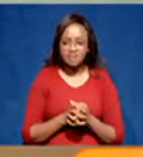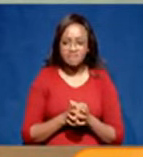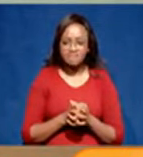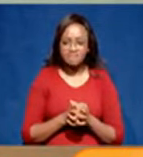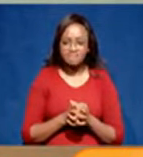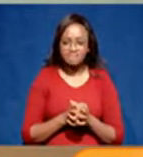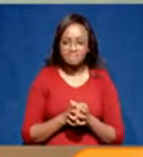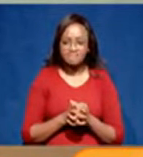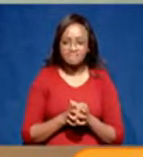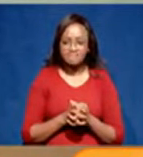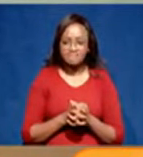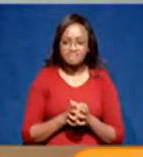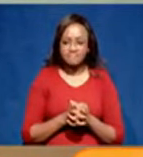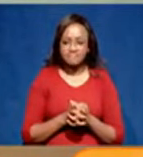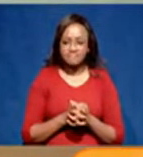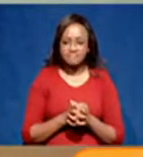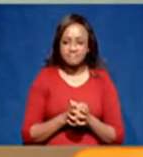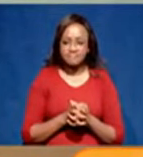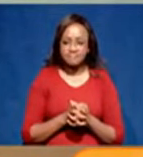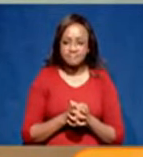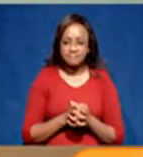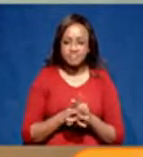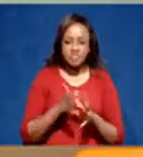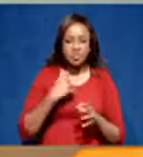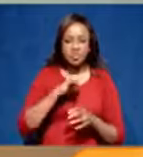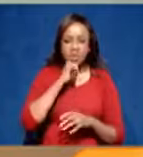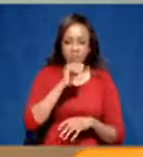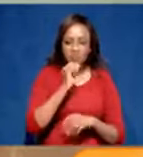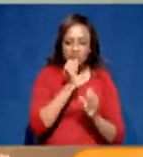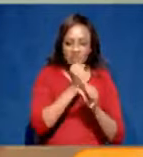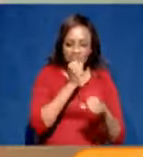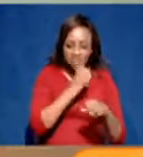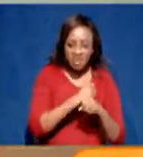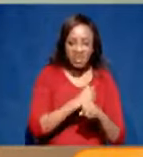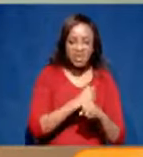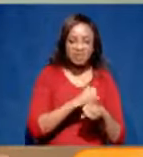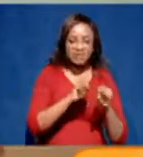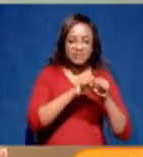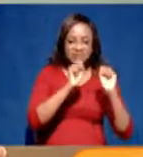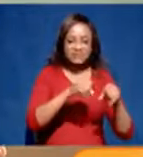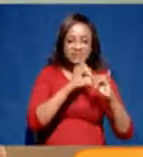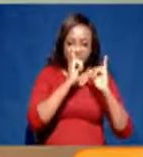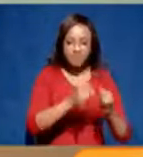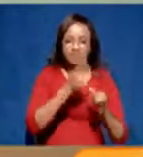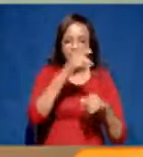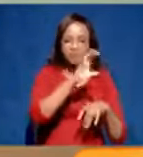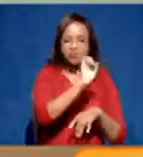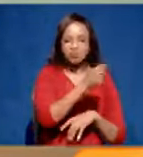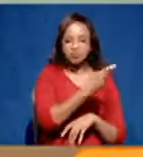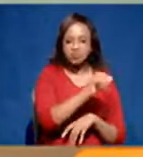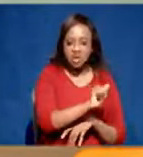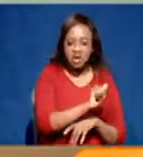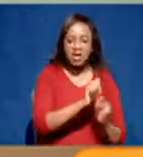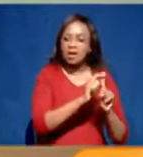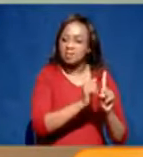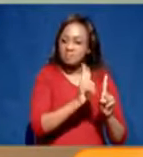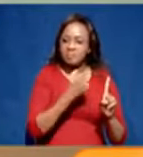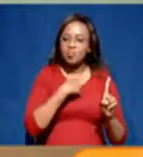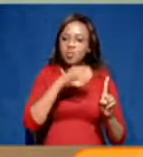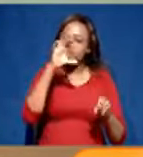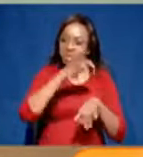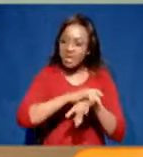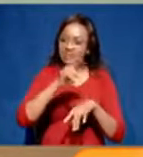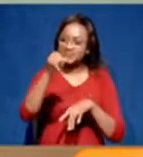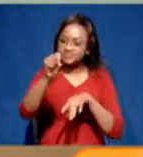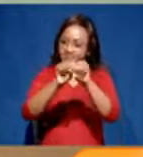are not building a system for SHA. We are going for systems that are already working. So there'll be very small customization